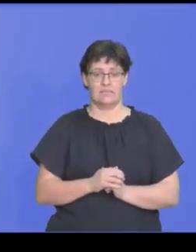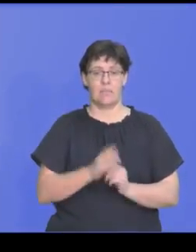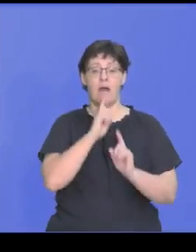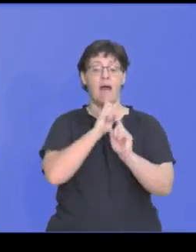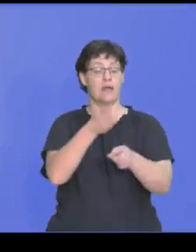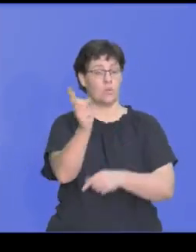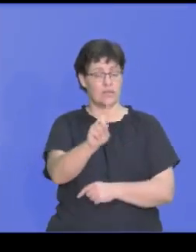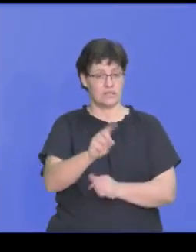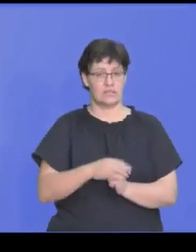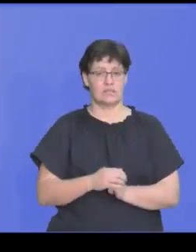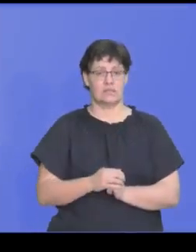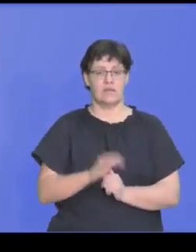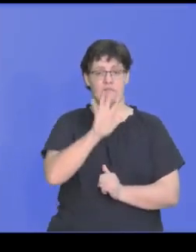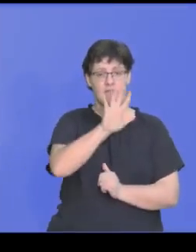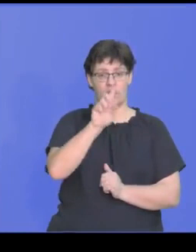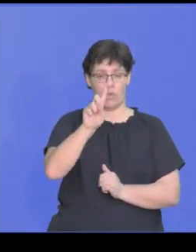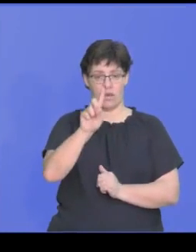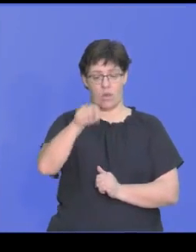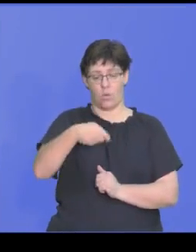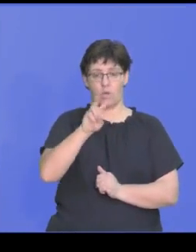So my answer is